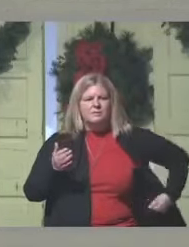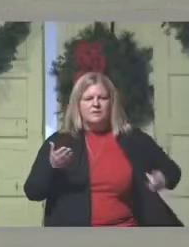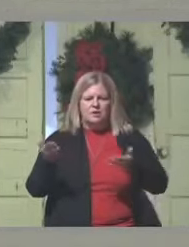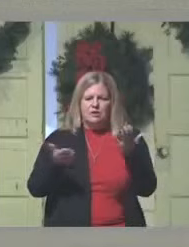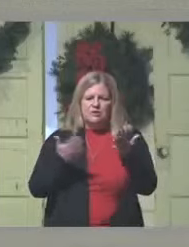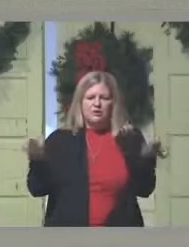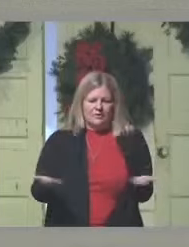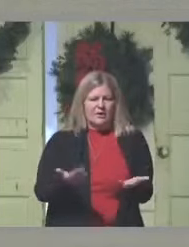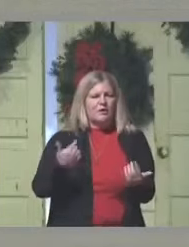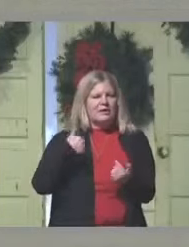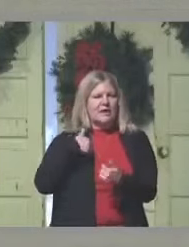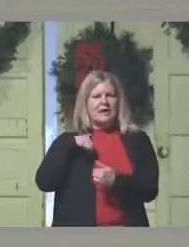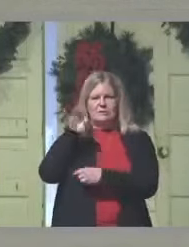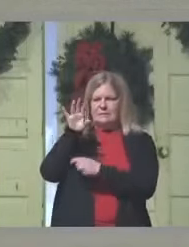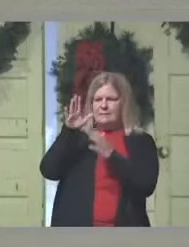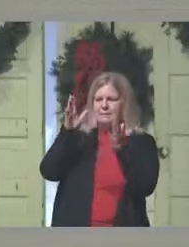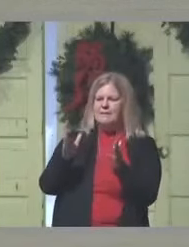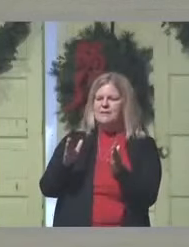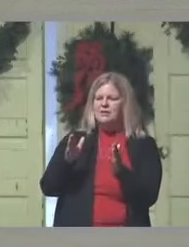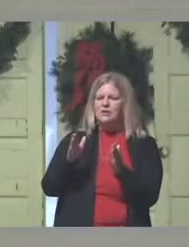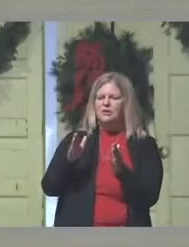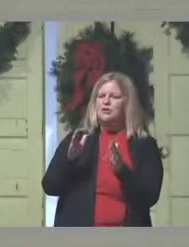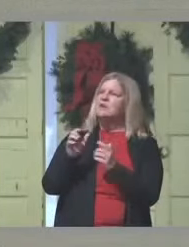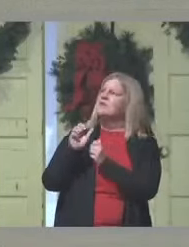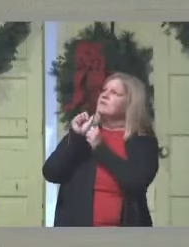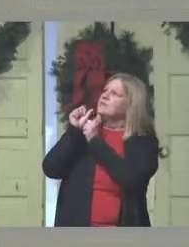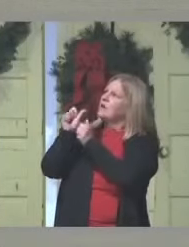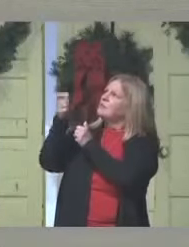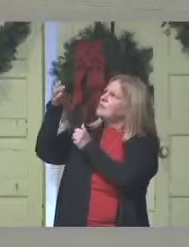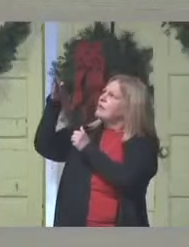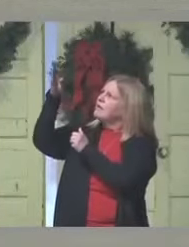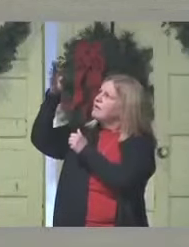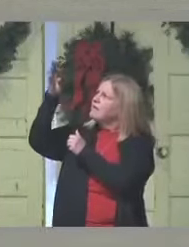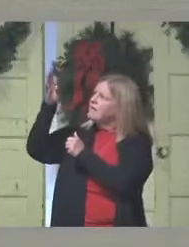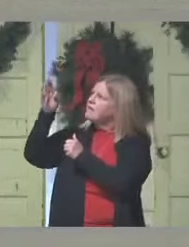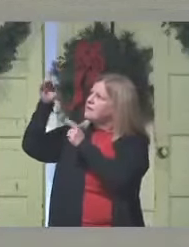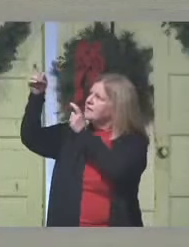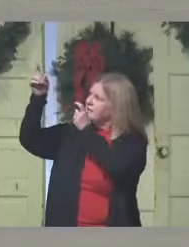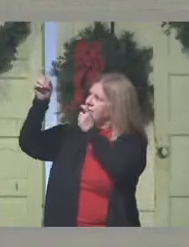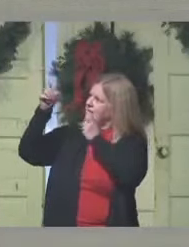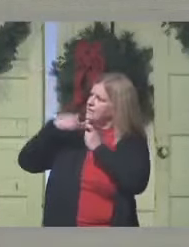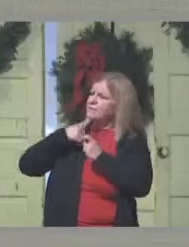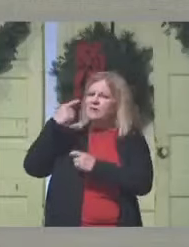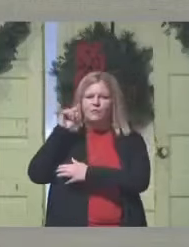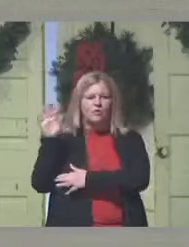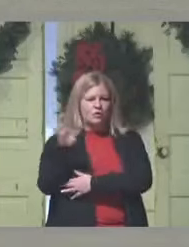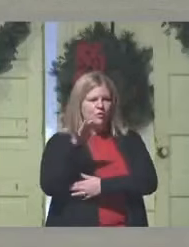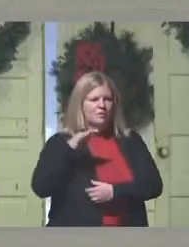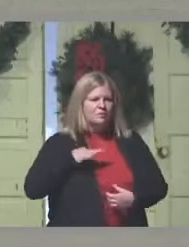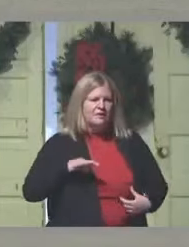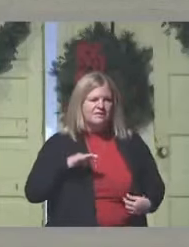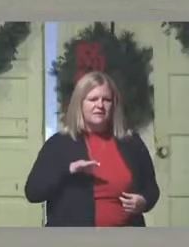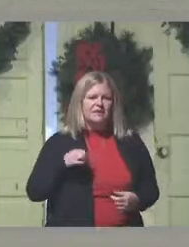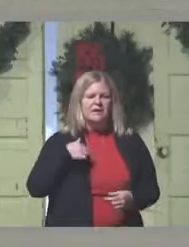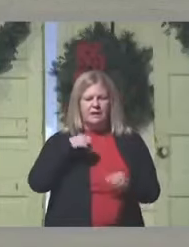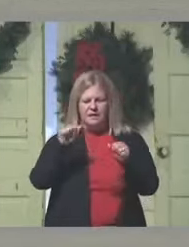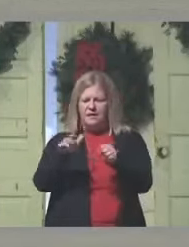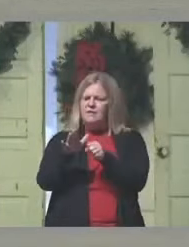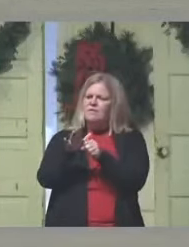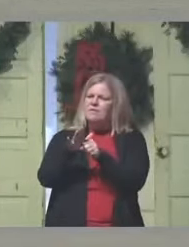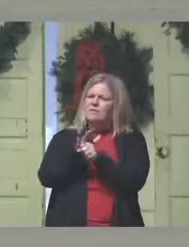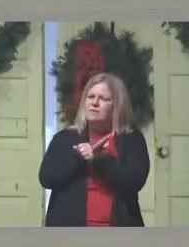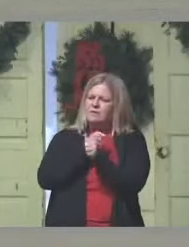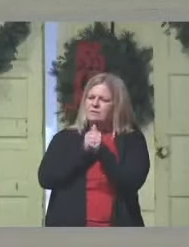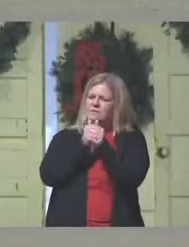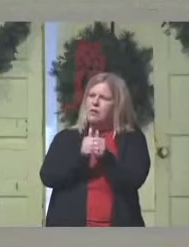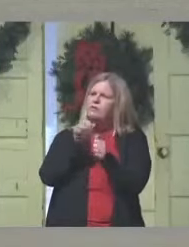made a minister according to the stewardship from God bestowed on me for your benefit, that I might fully carry out the